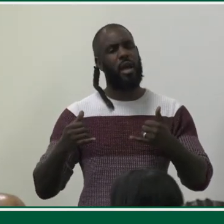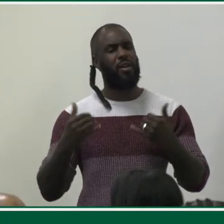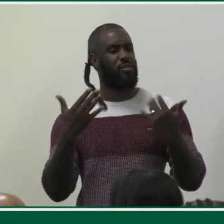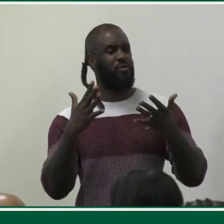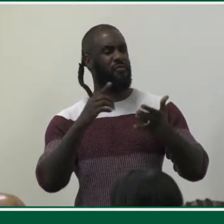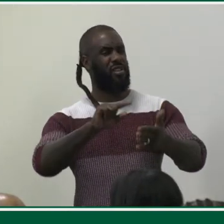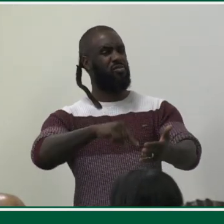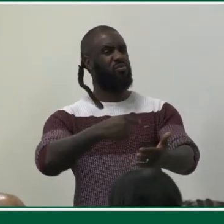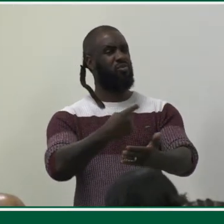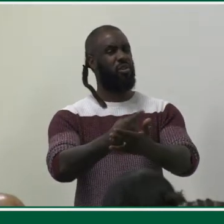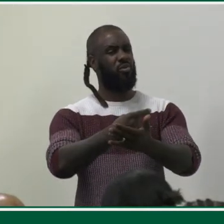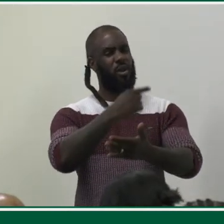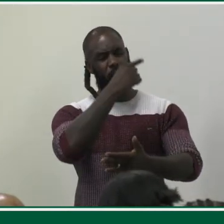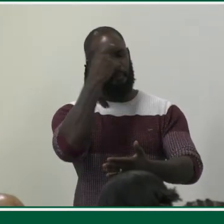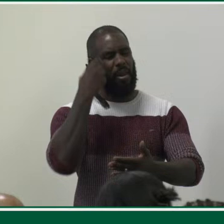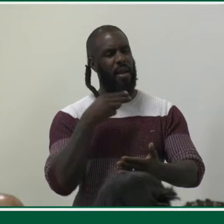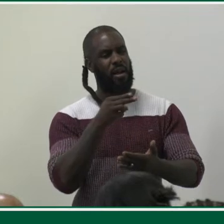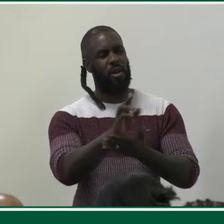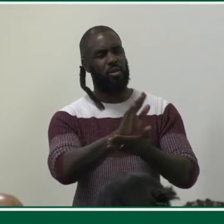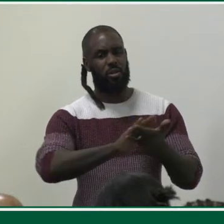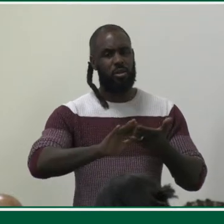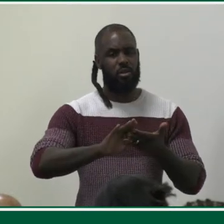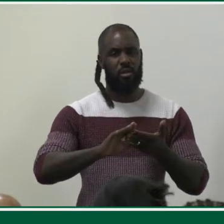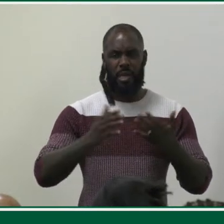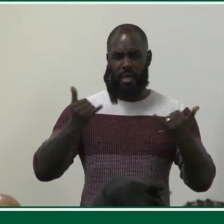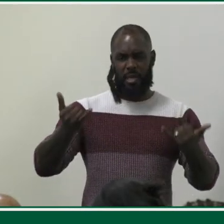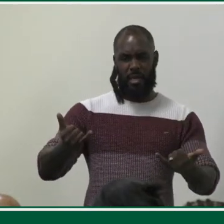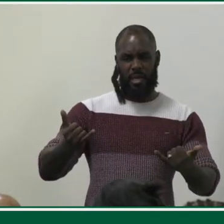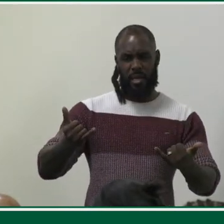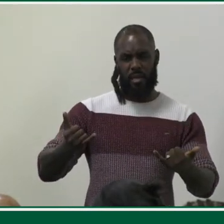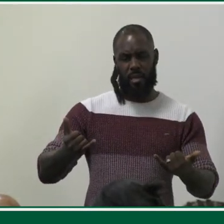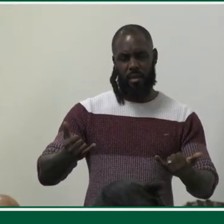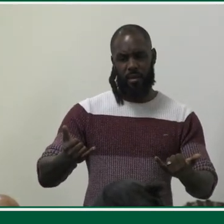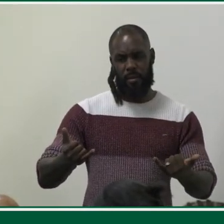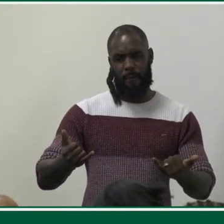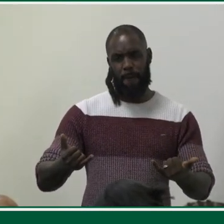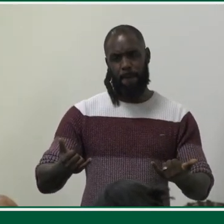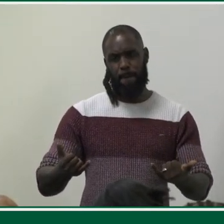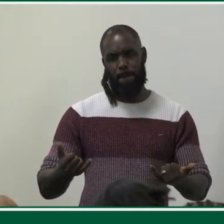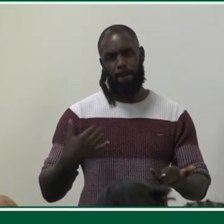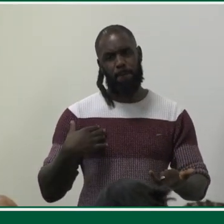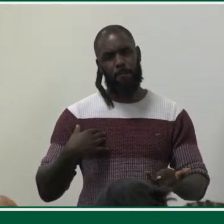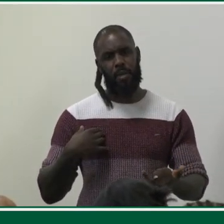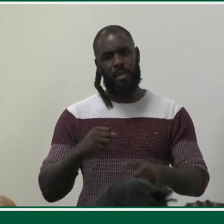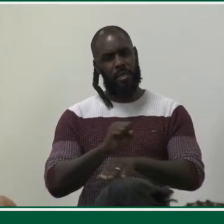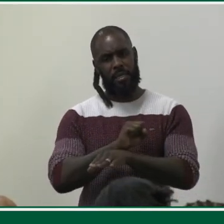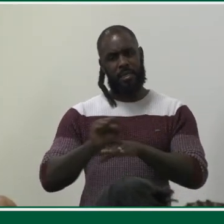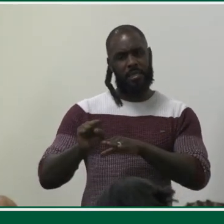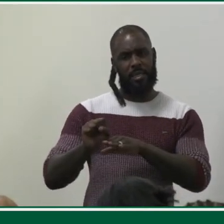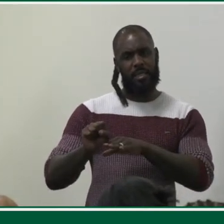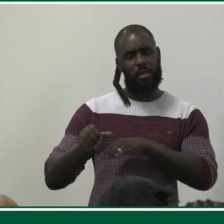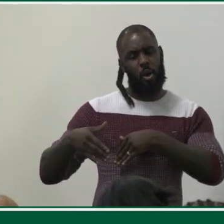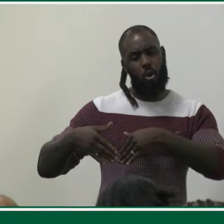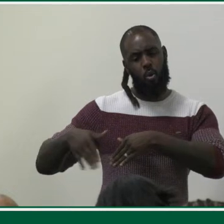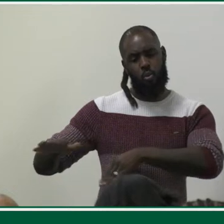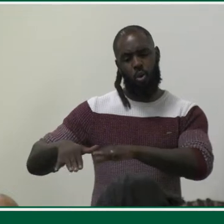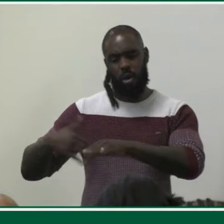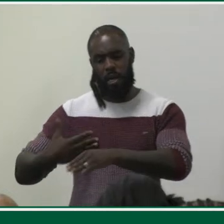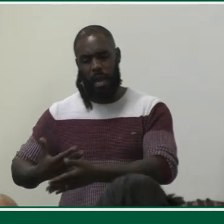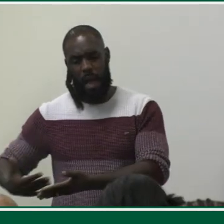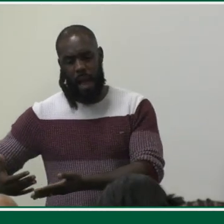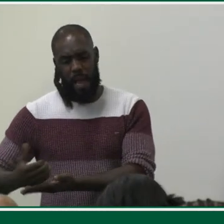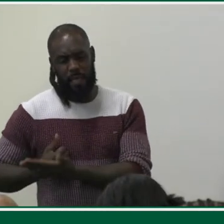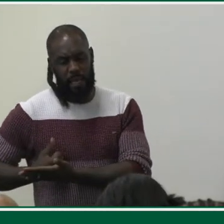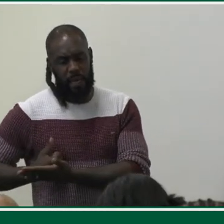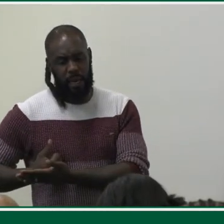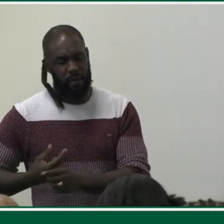Honors College. What are you expecting that student to walk across the stage, gaining and going forward into